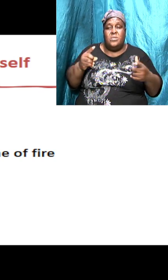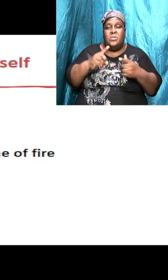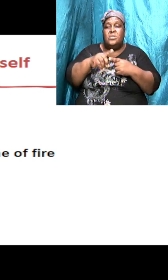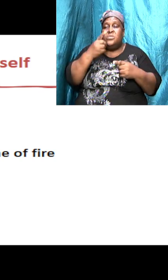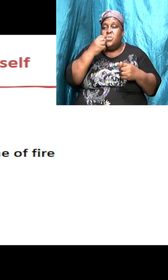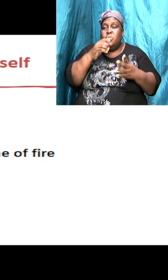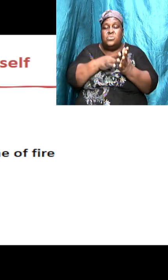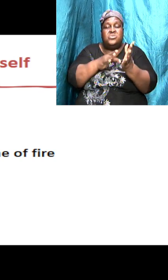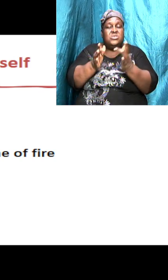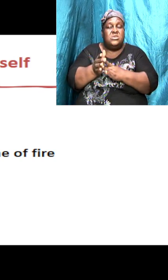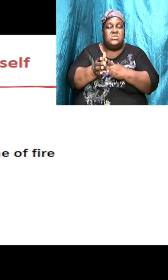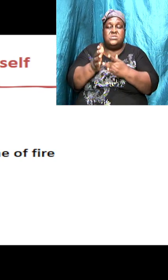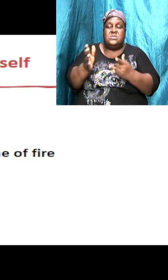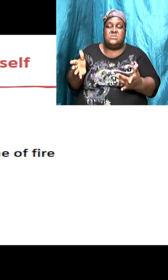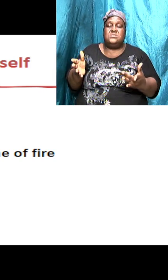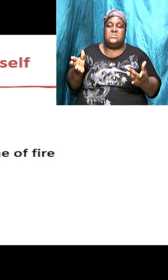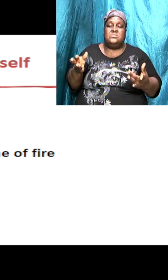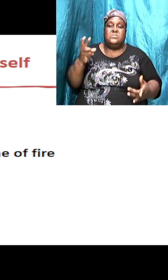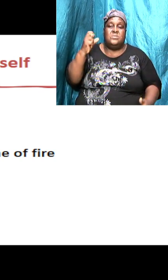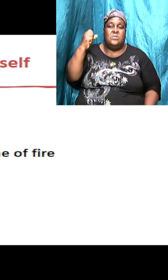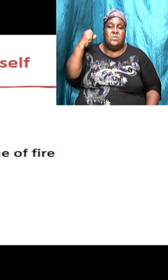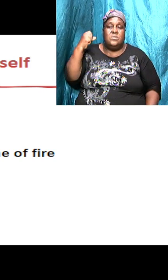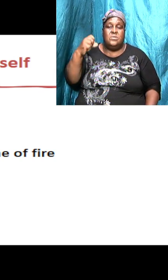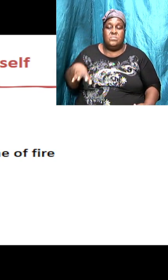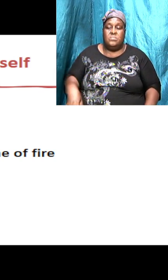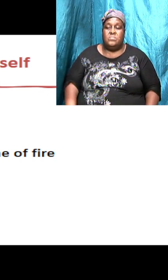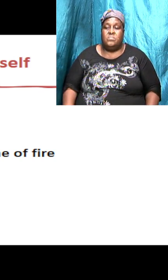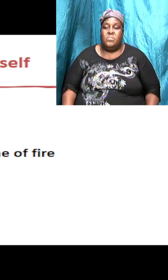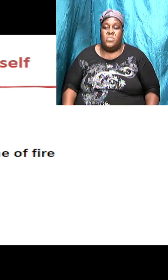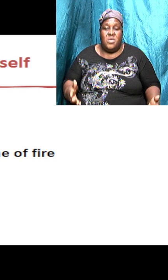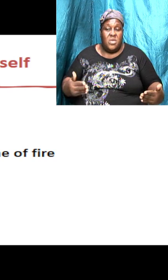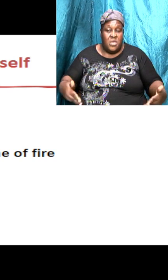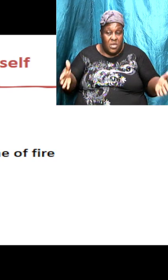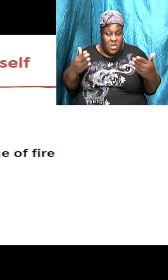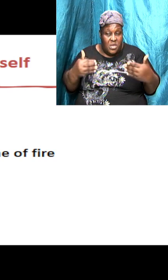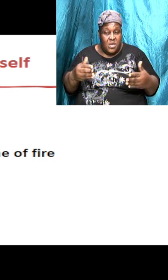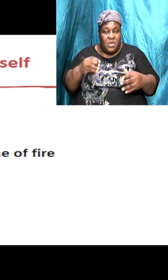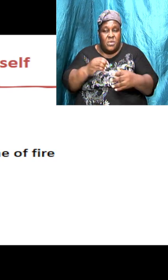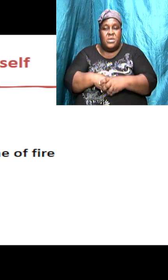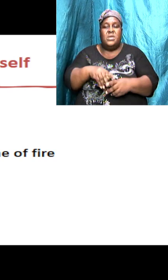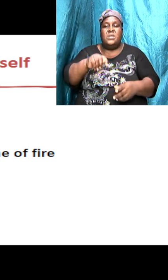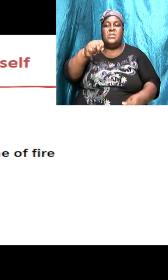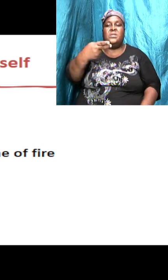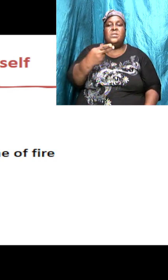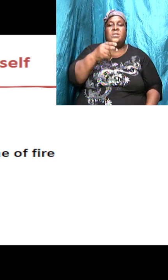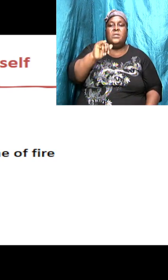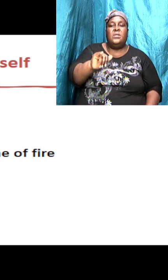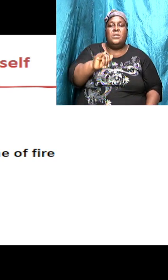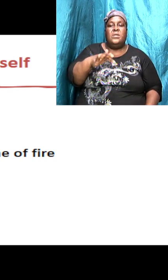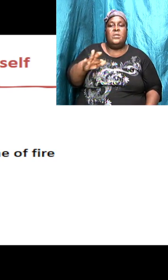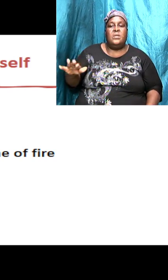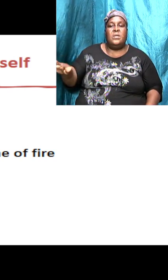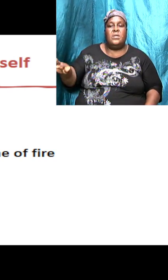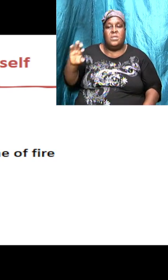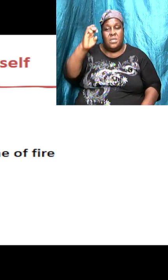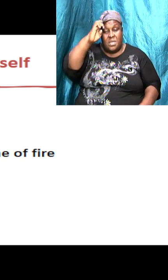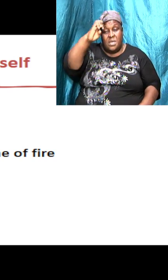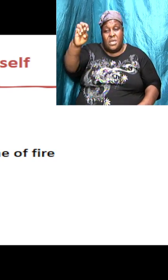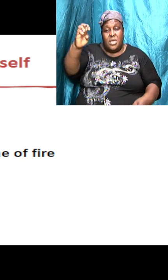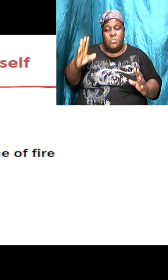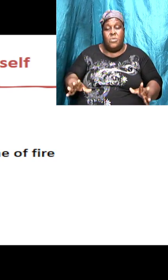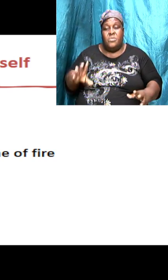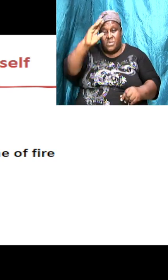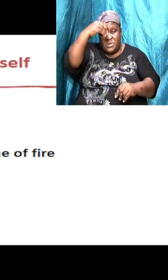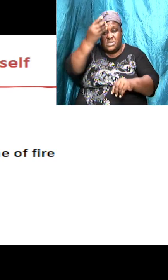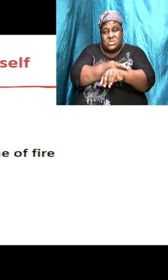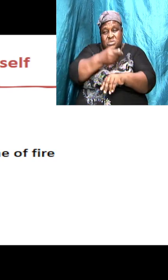was. So if, for example, here in Thyatira, it is said that the emperor was the son of Zeus and the